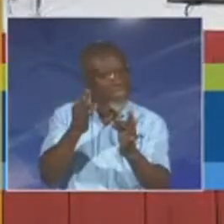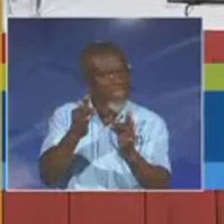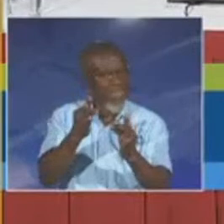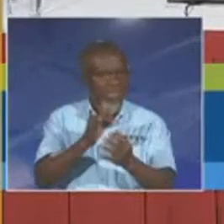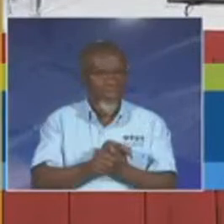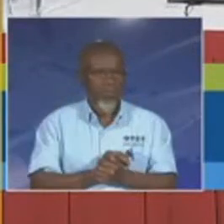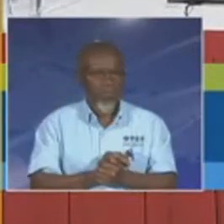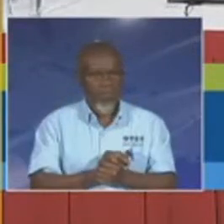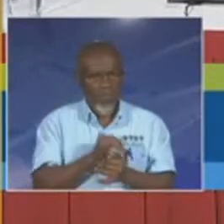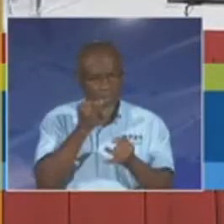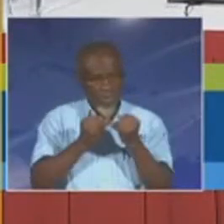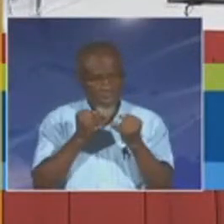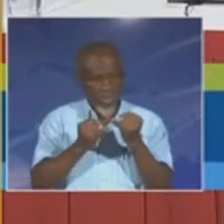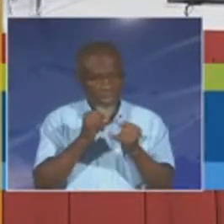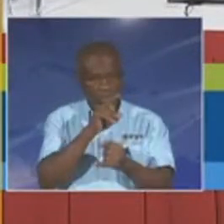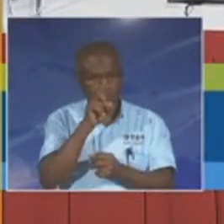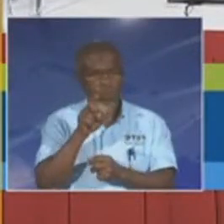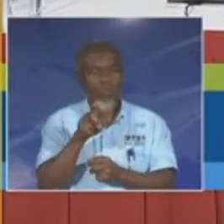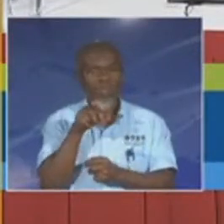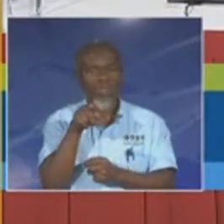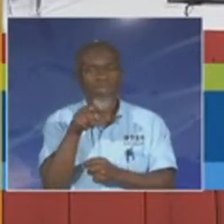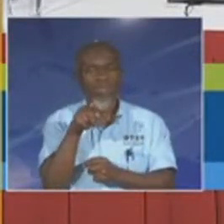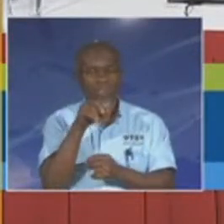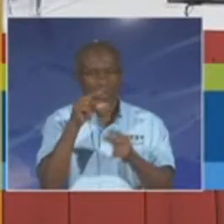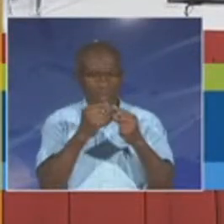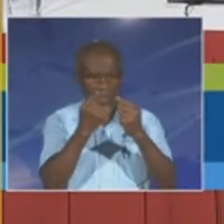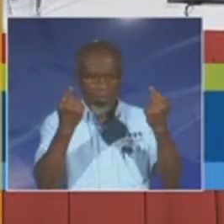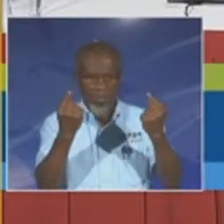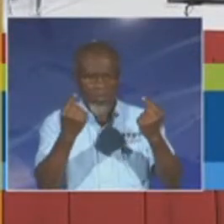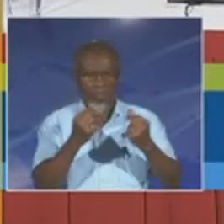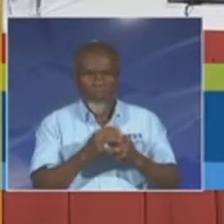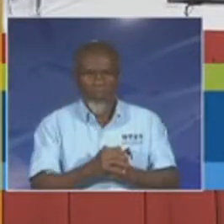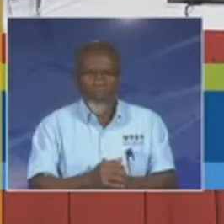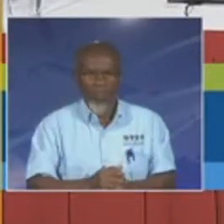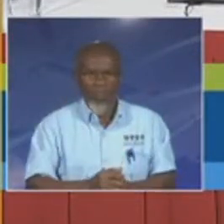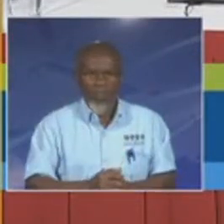And our final question goes to Guardian Media Limited.